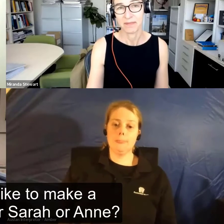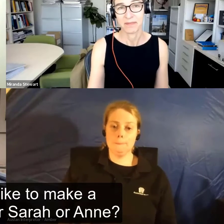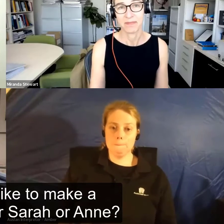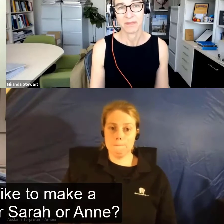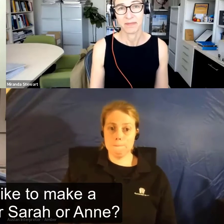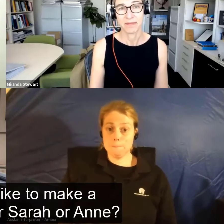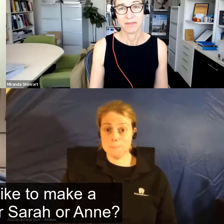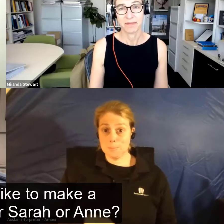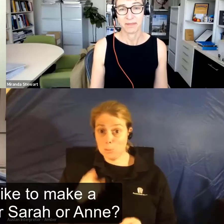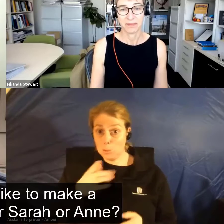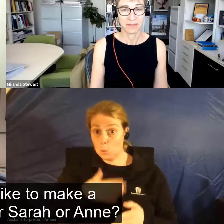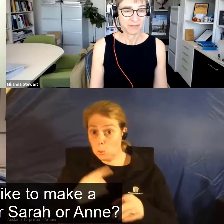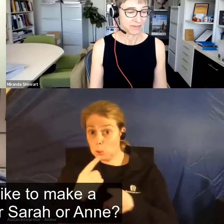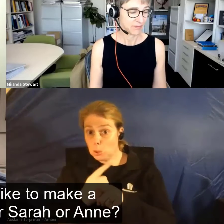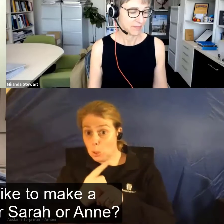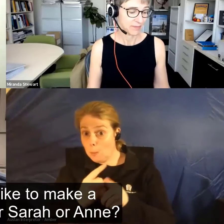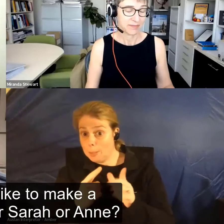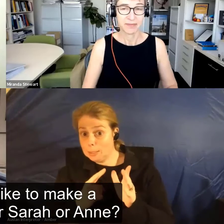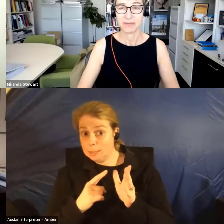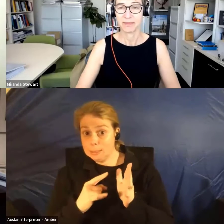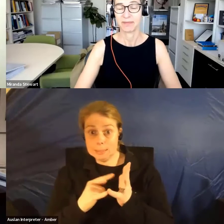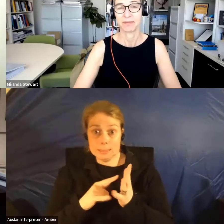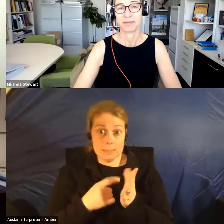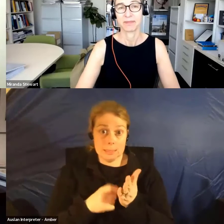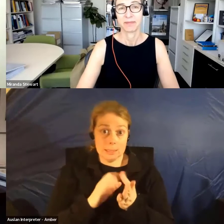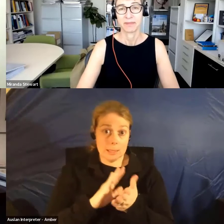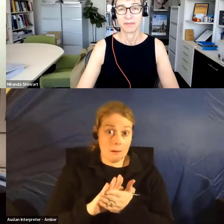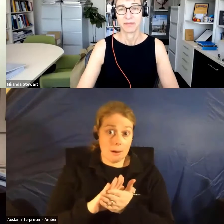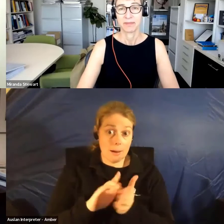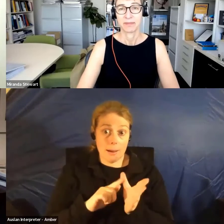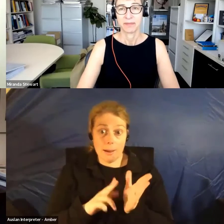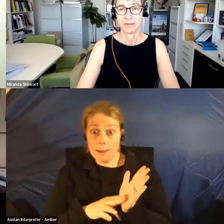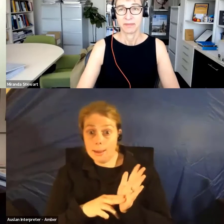Would you like to make a comment, either Sarah or Anne?